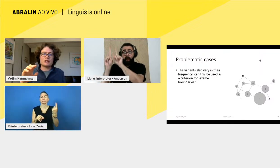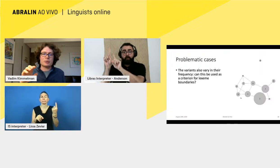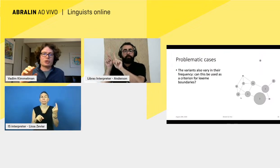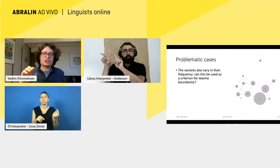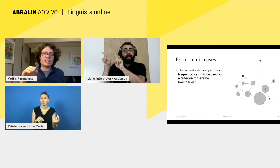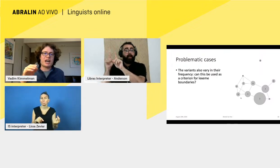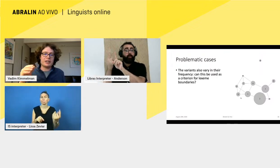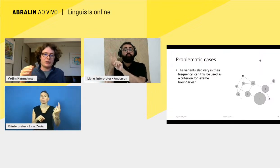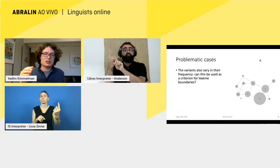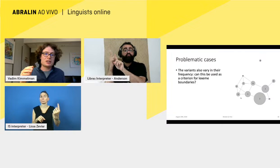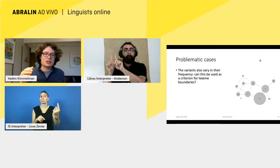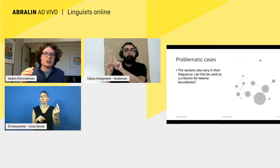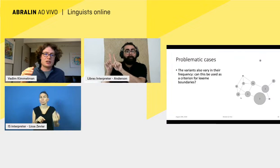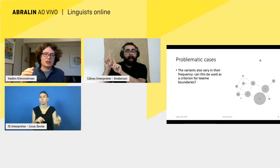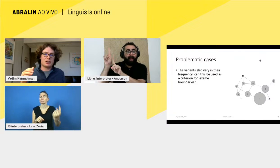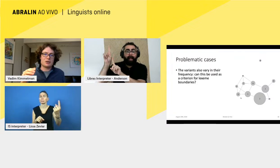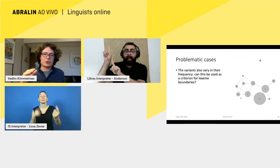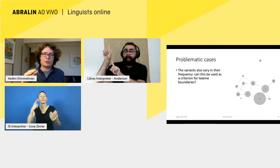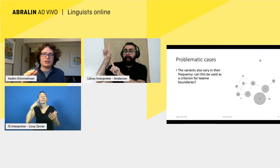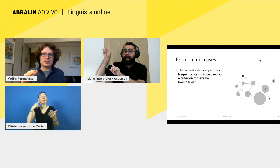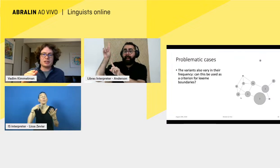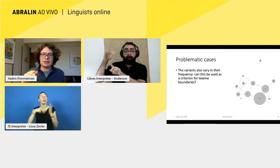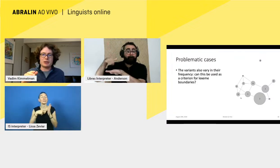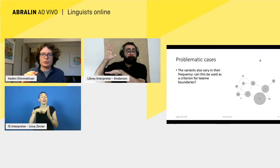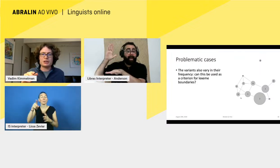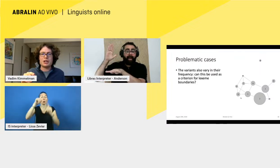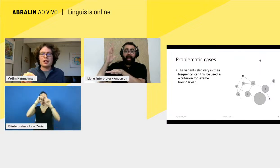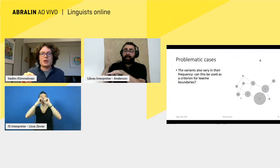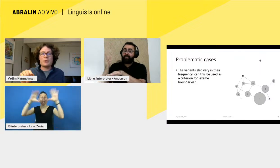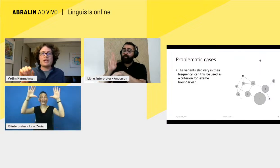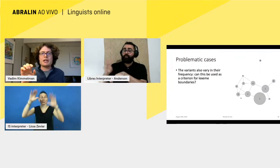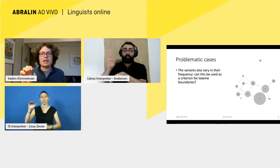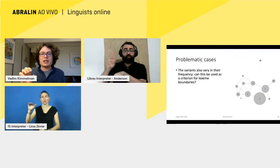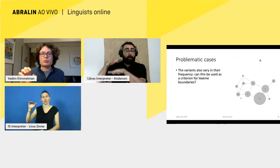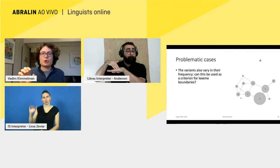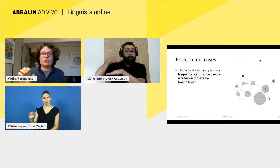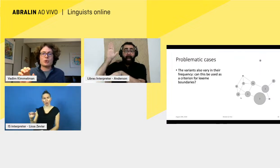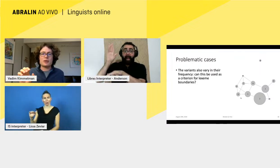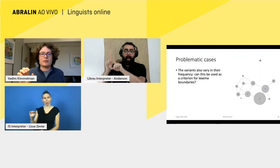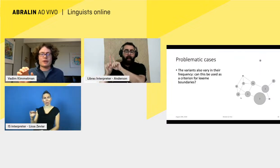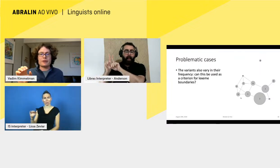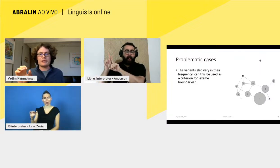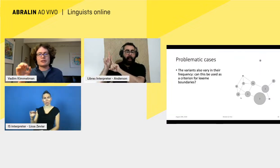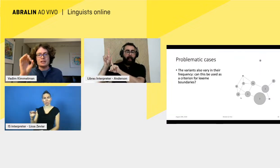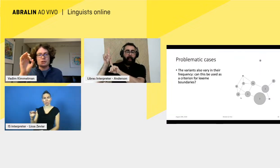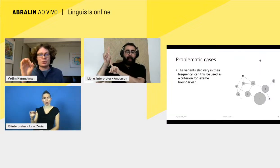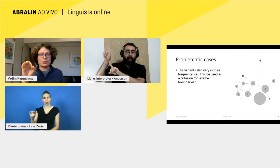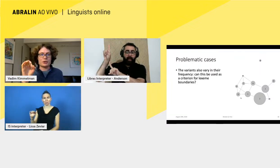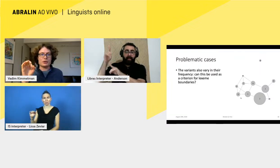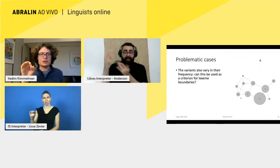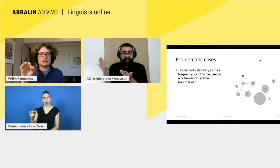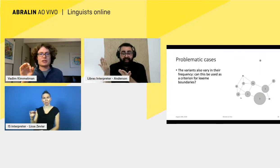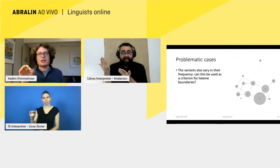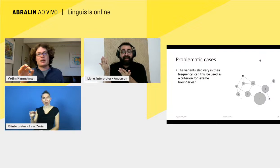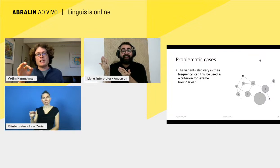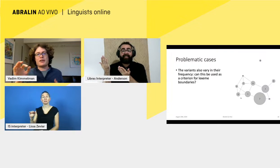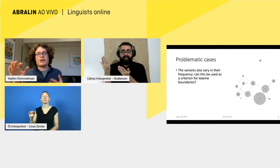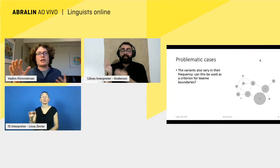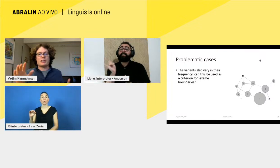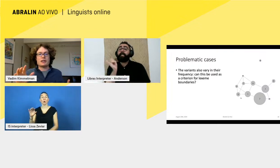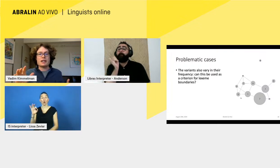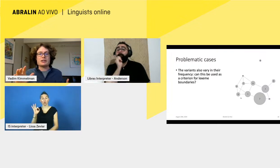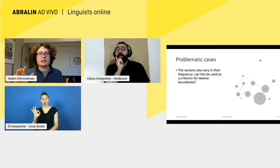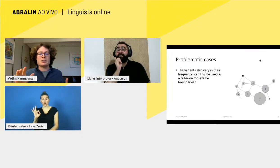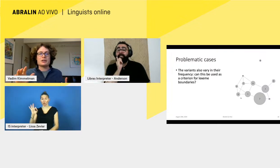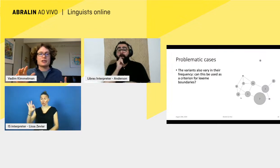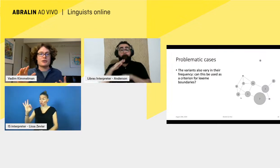the concept child from Russian Sign Language, we again plot all the variants as circles, and